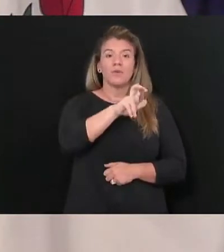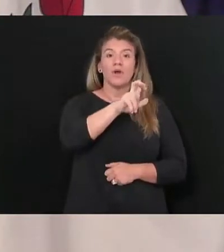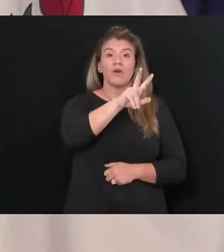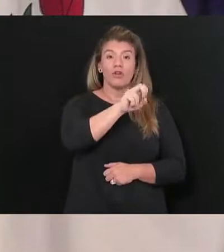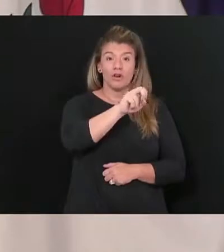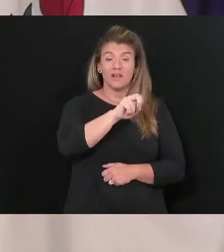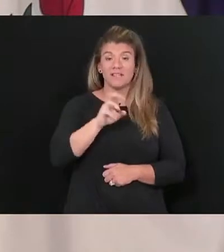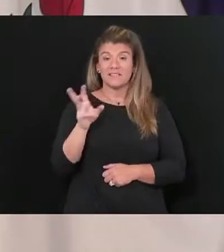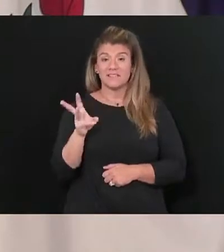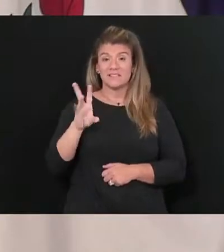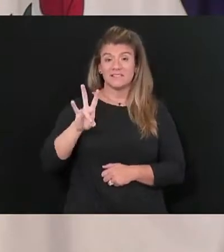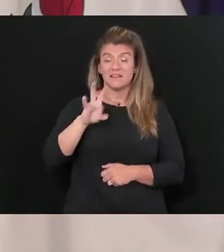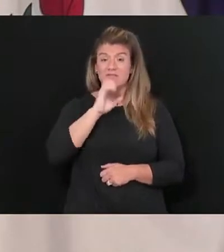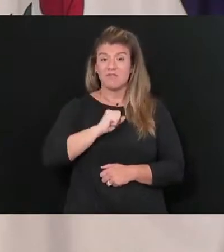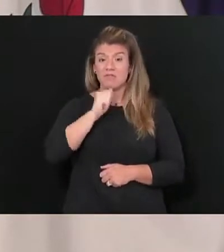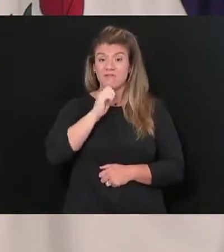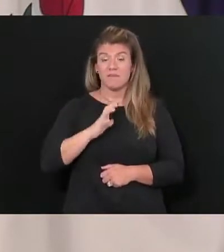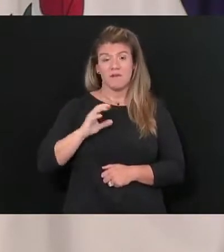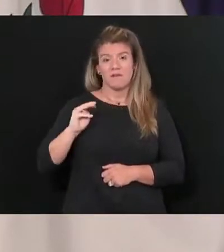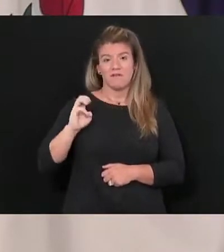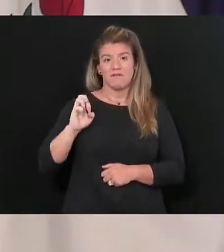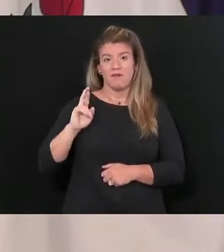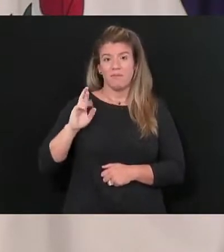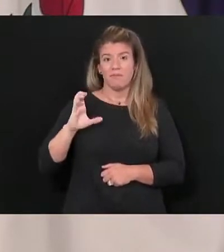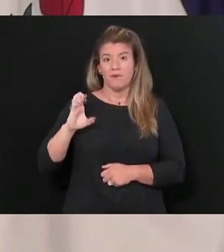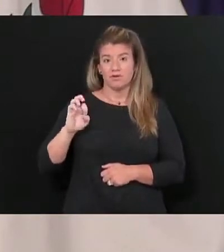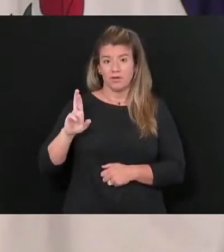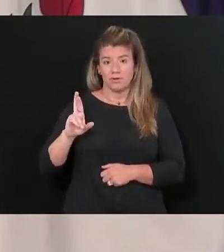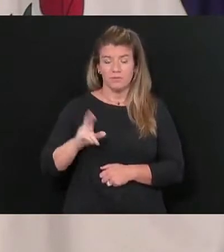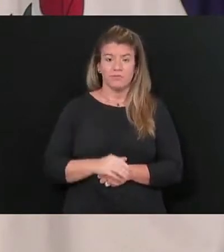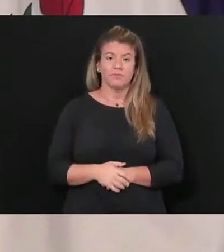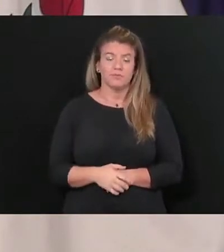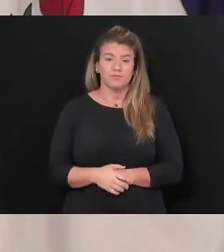a 67-year-old female from Mercer County.